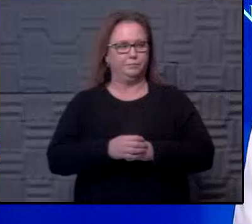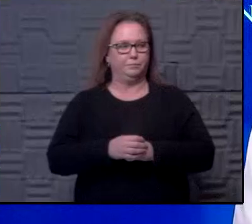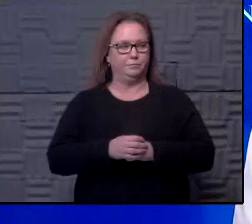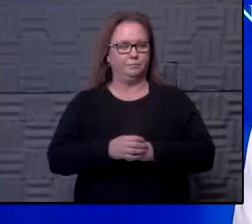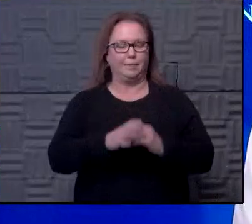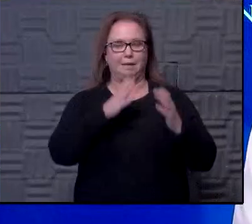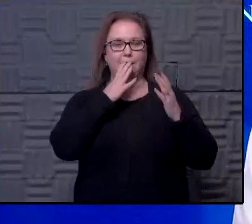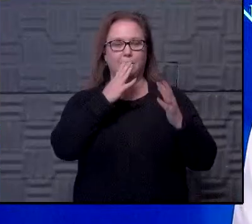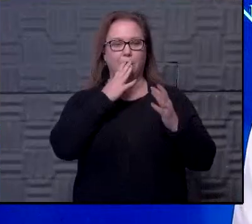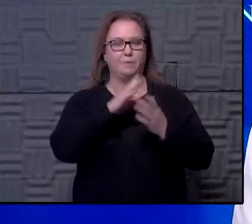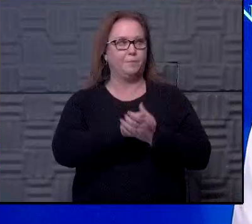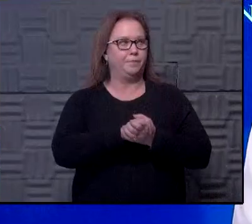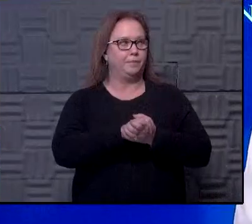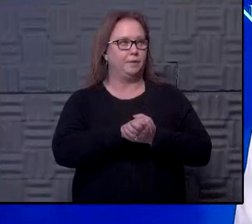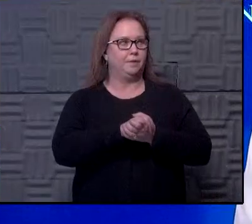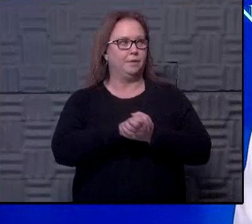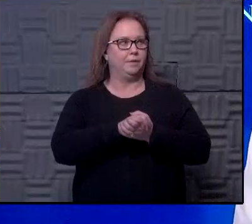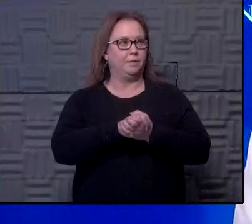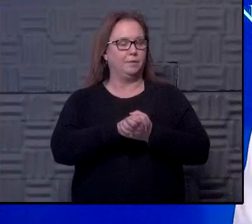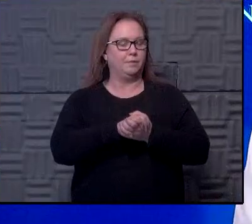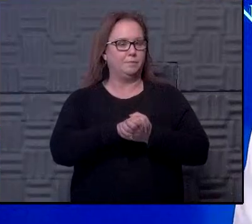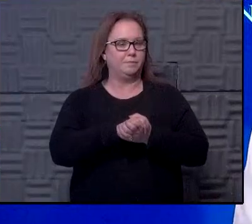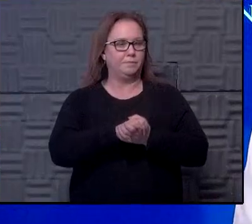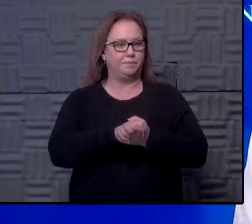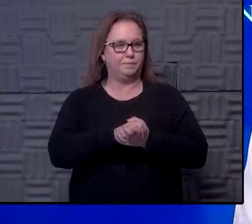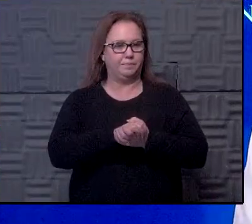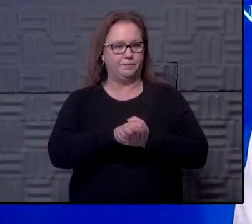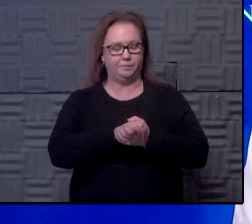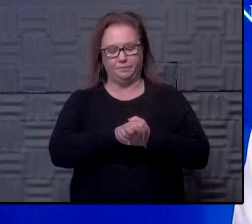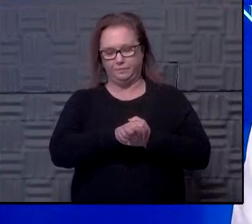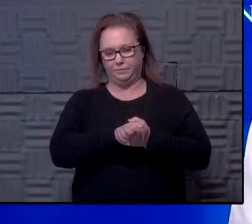right. Thank you. Yep, you're welcome. Other questions?